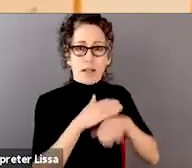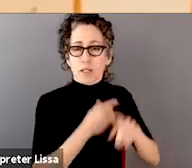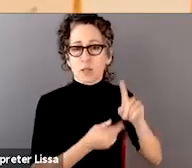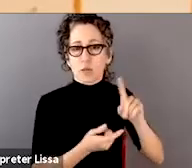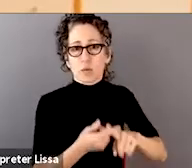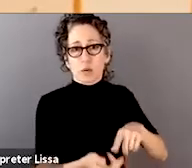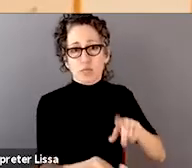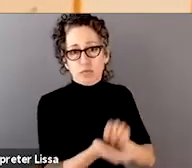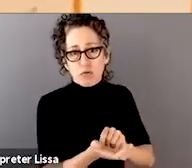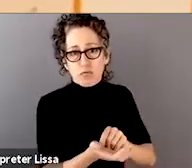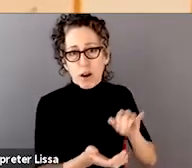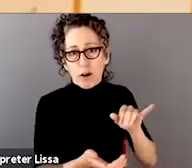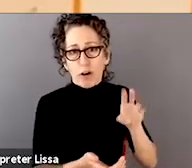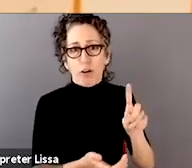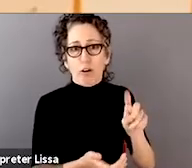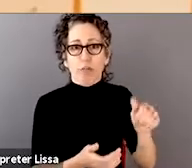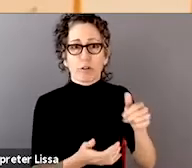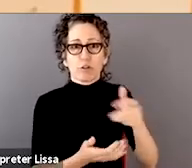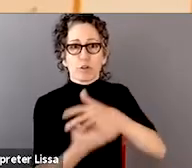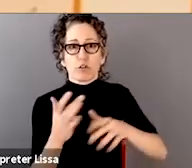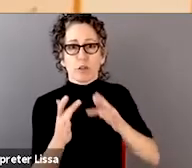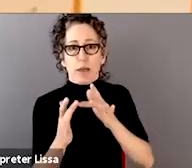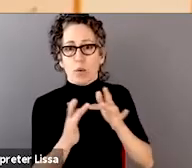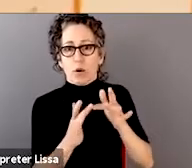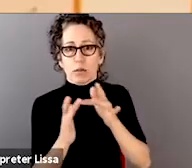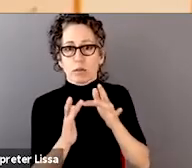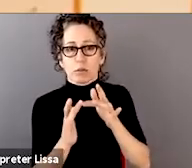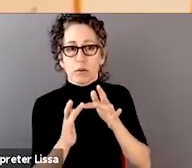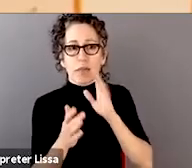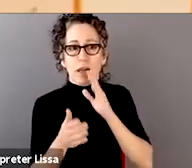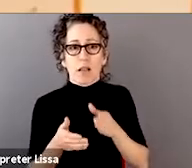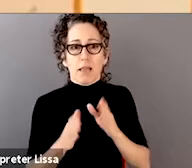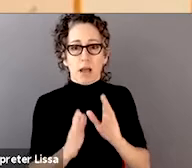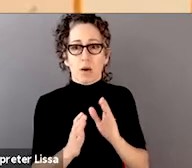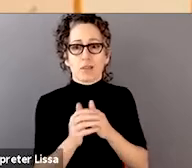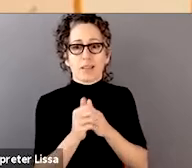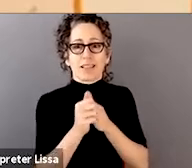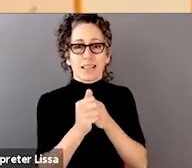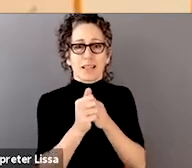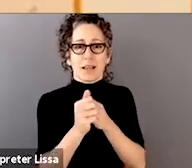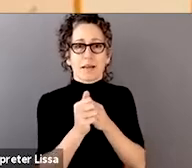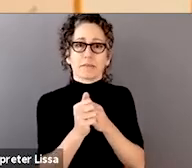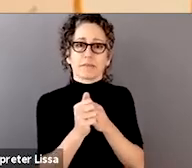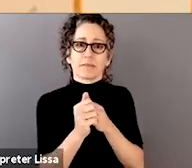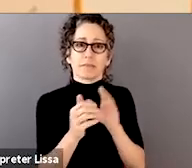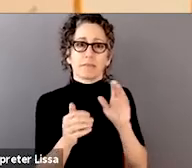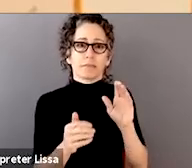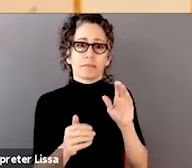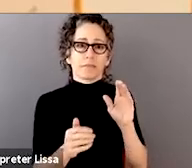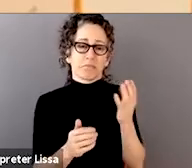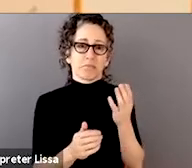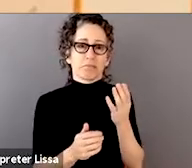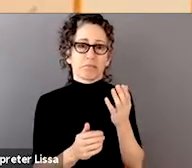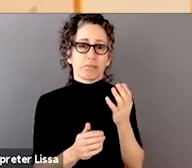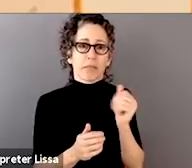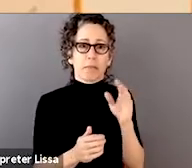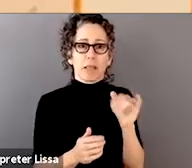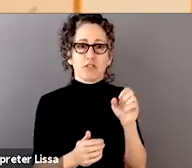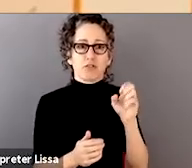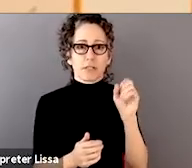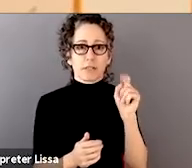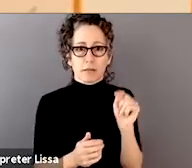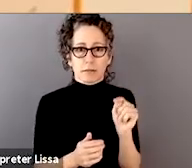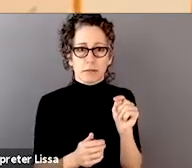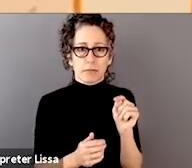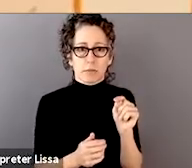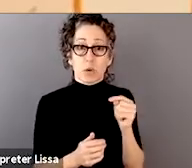of these other social networks that allowed the leading abolitionists to be credited for their action, we sort of tell the story